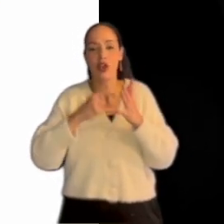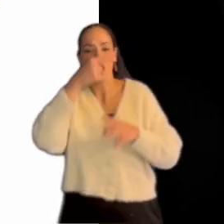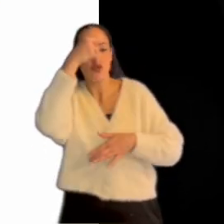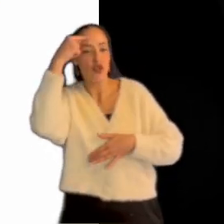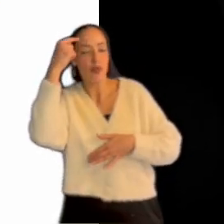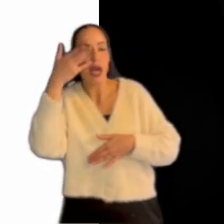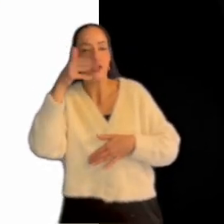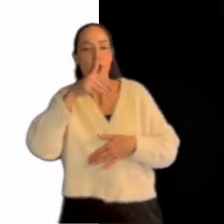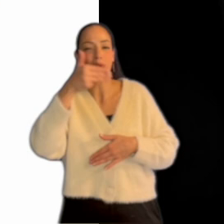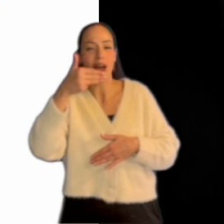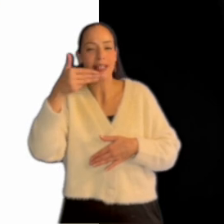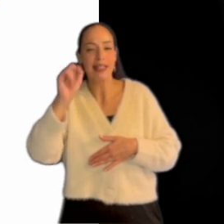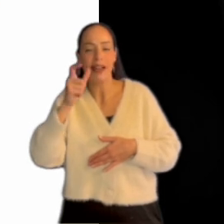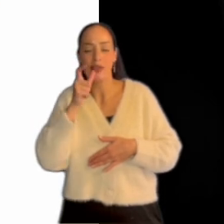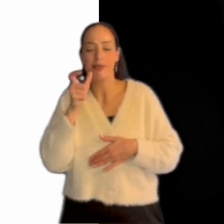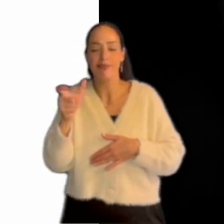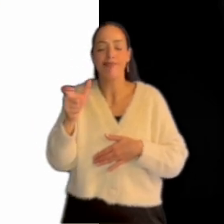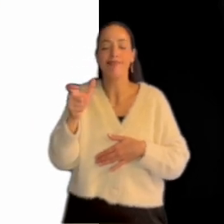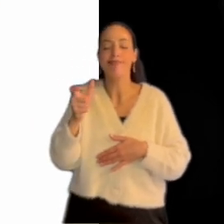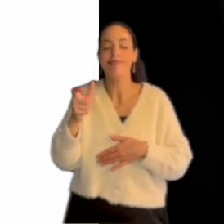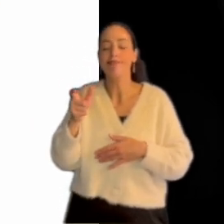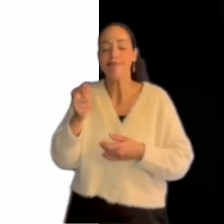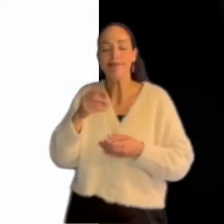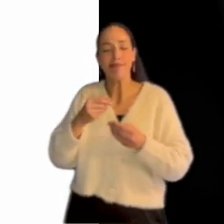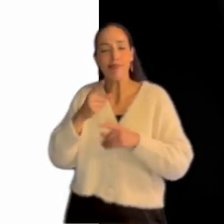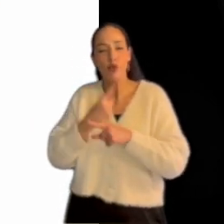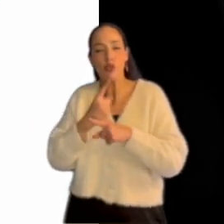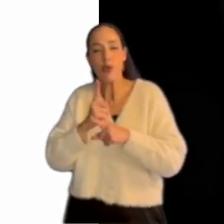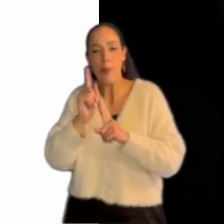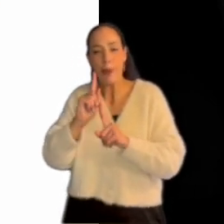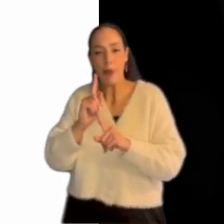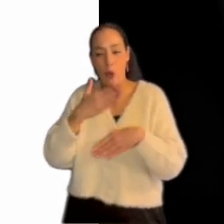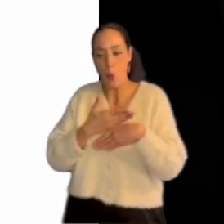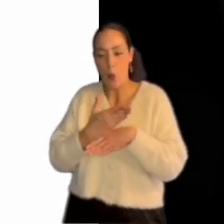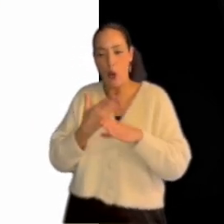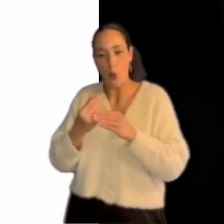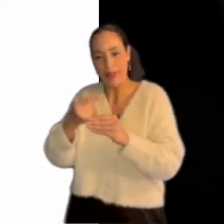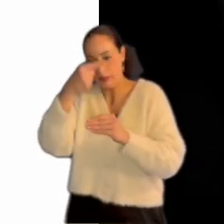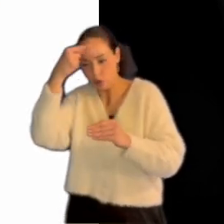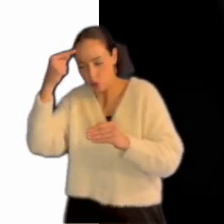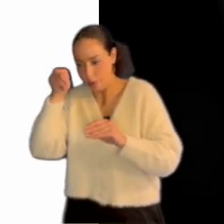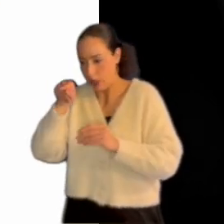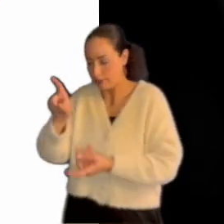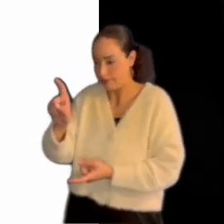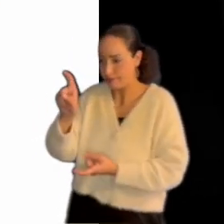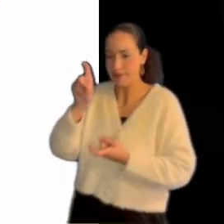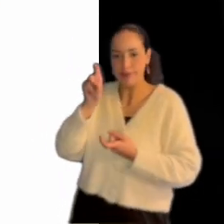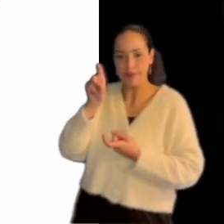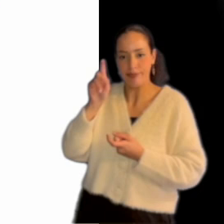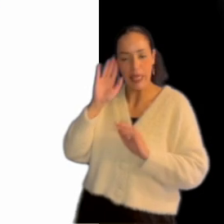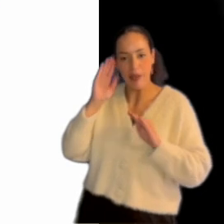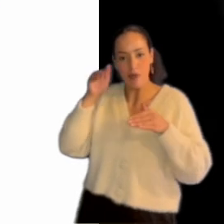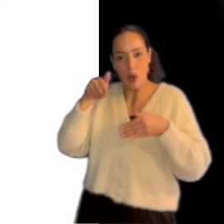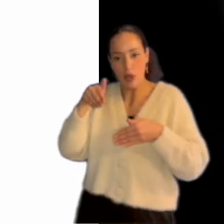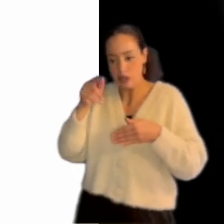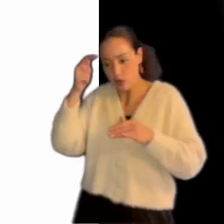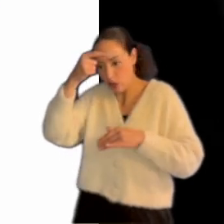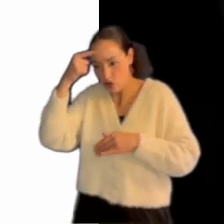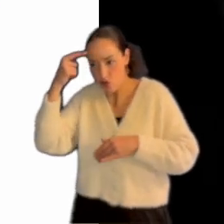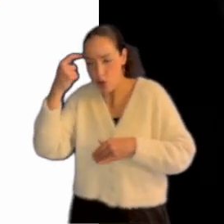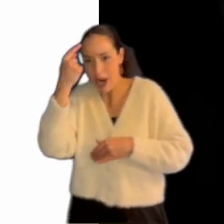those who work with trauma. Here the focus is on the trauma itself rather than the impacts of caring for the person who's experienced